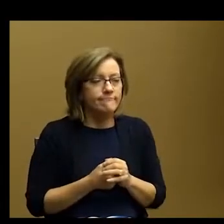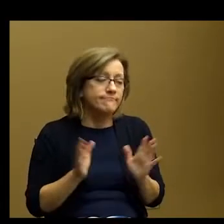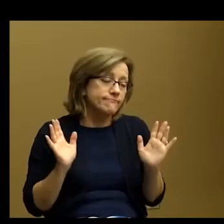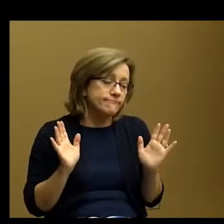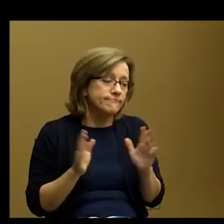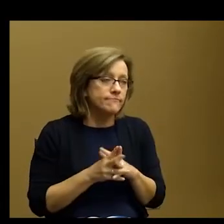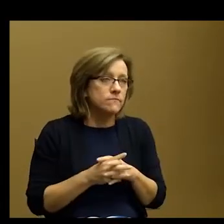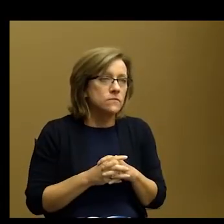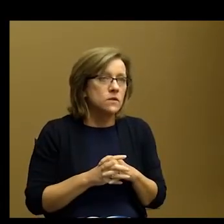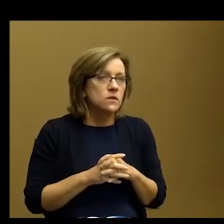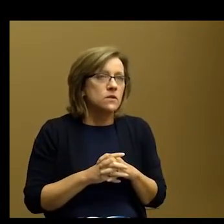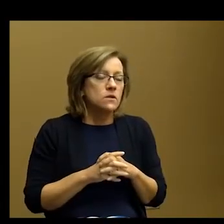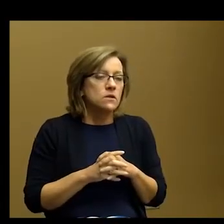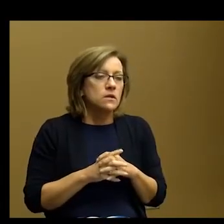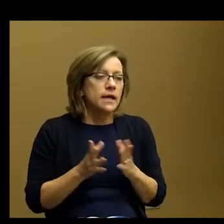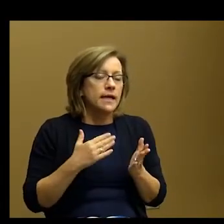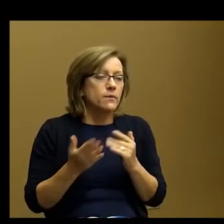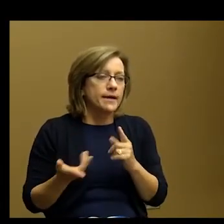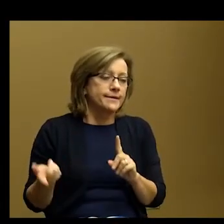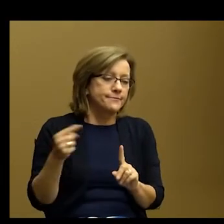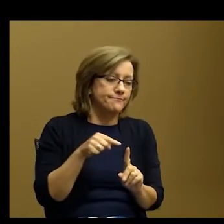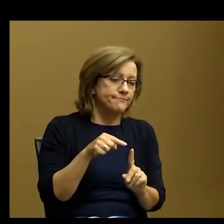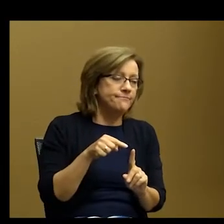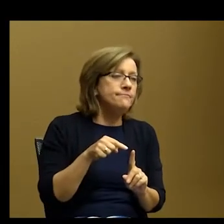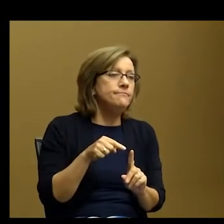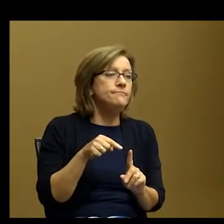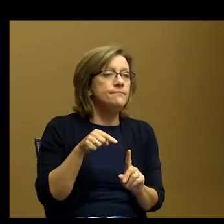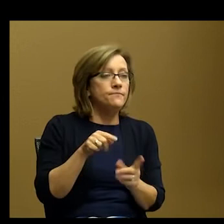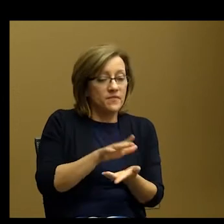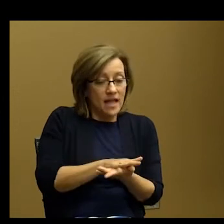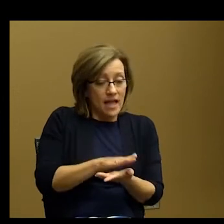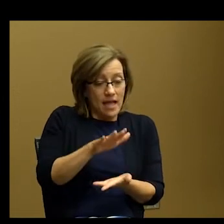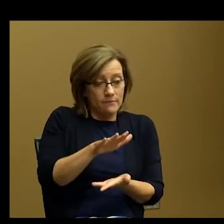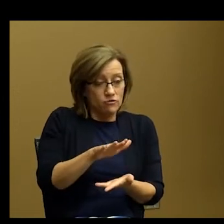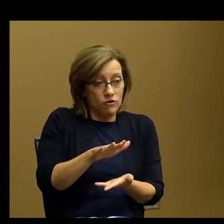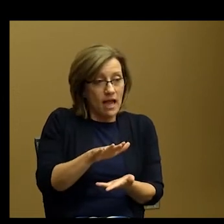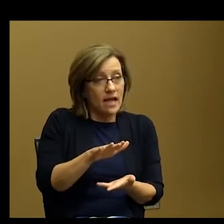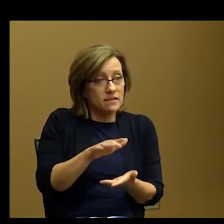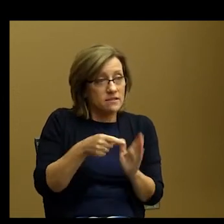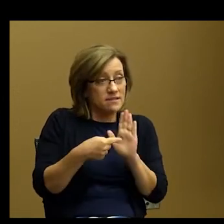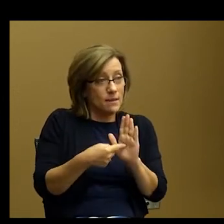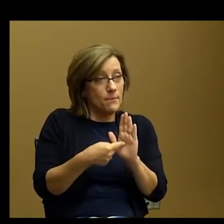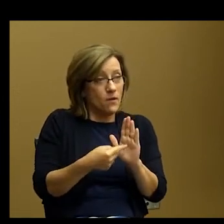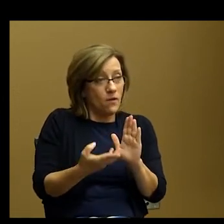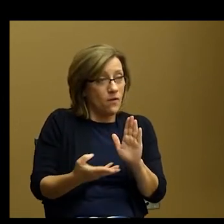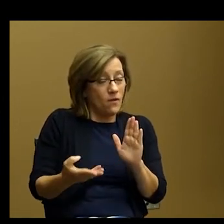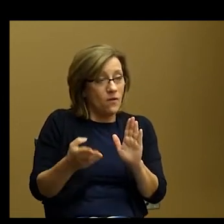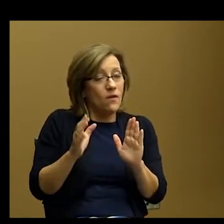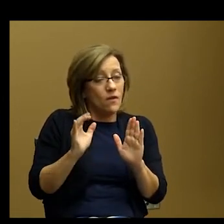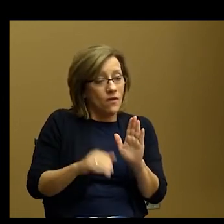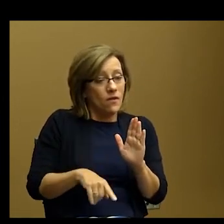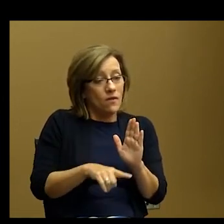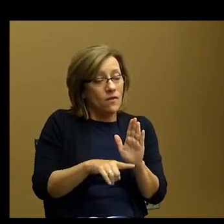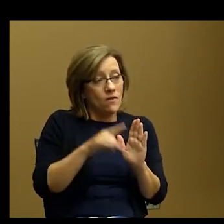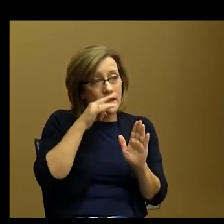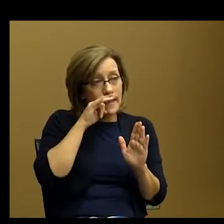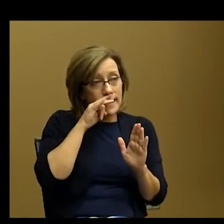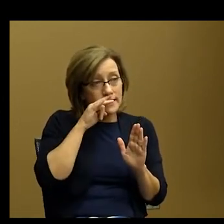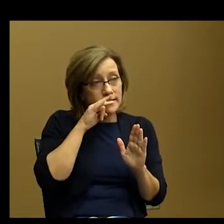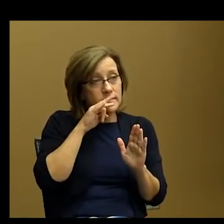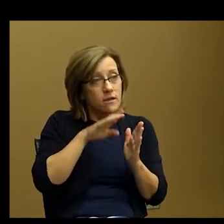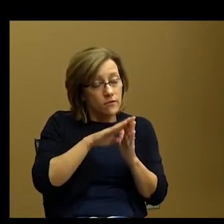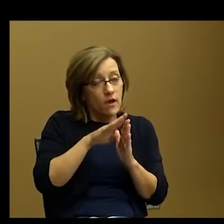Okay, so getting back, this abstract symbols, that's where kids start doing it between